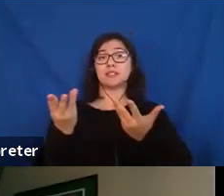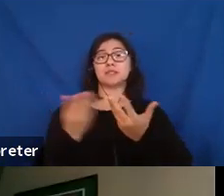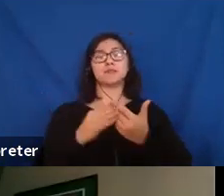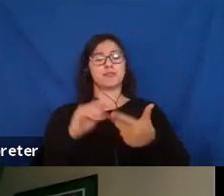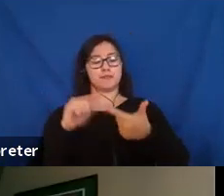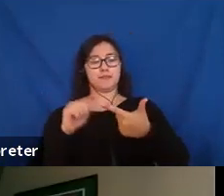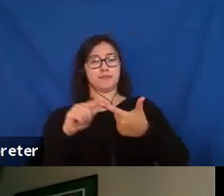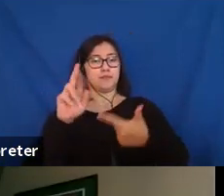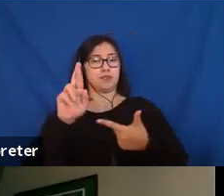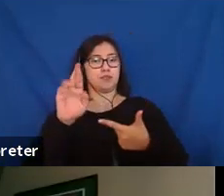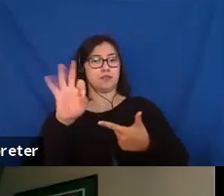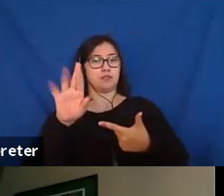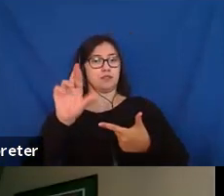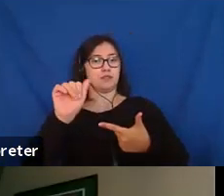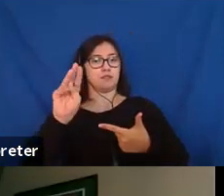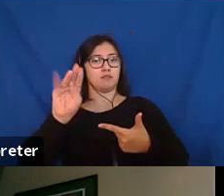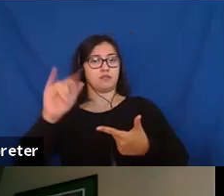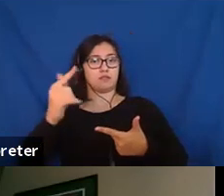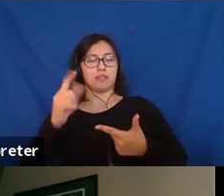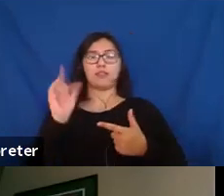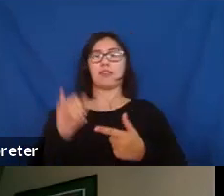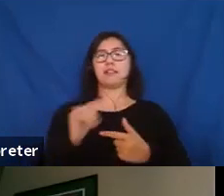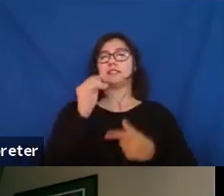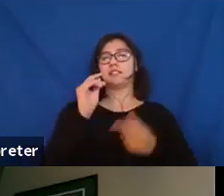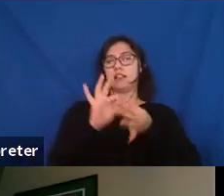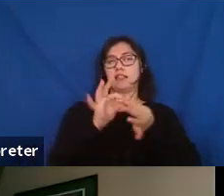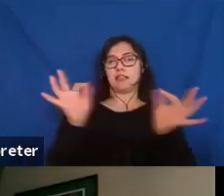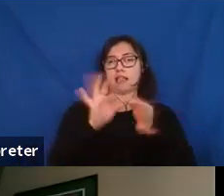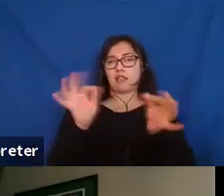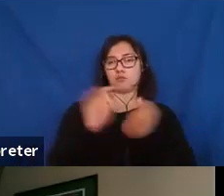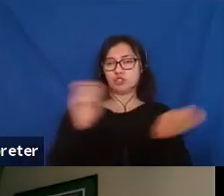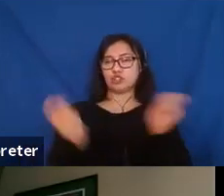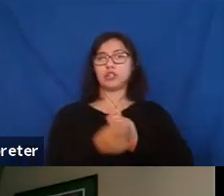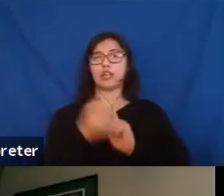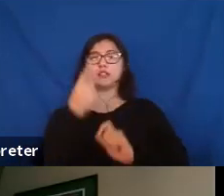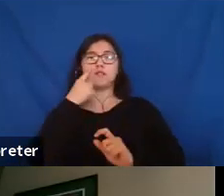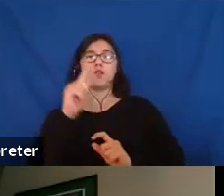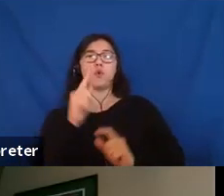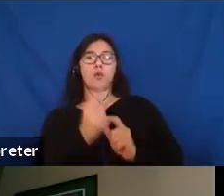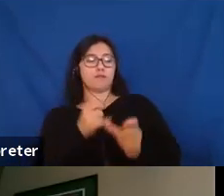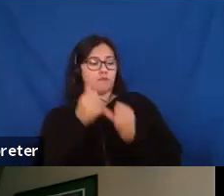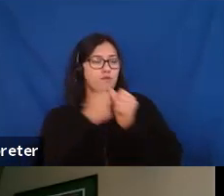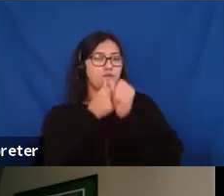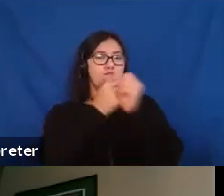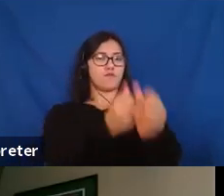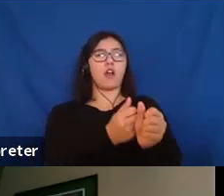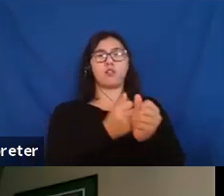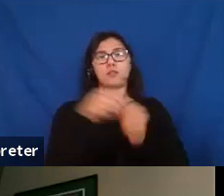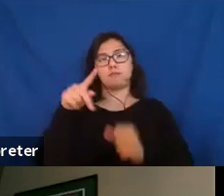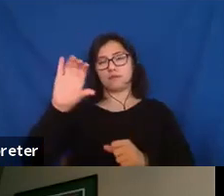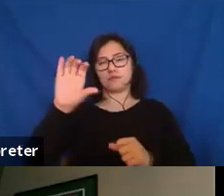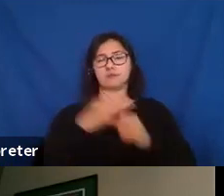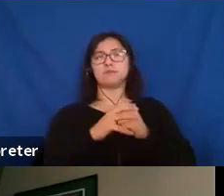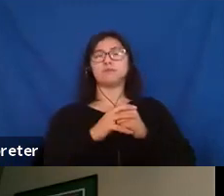is restating through a diversity, equity, and inclusion lens. We talked about modeling and interrupting, so just nipping something in the